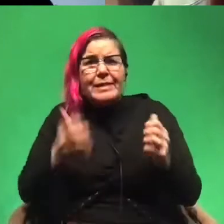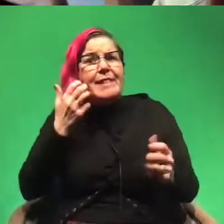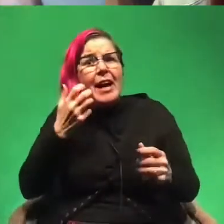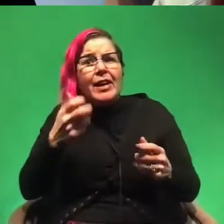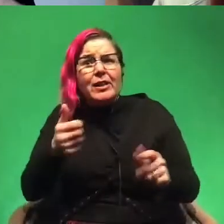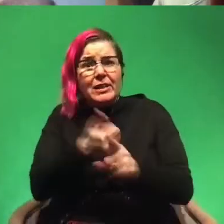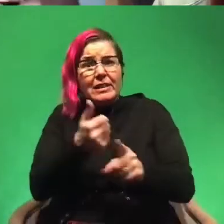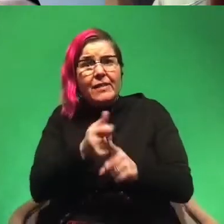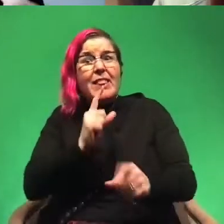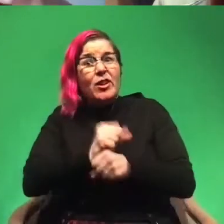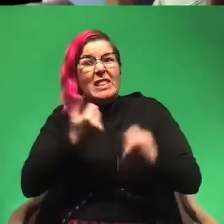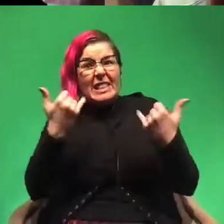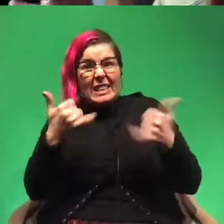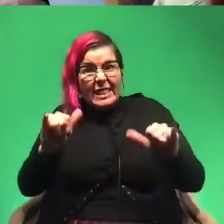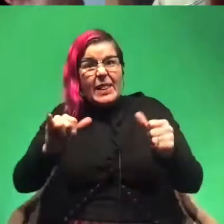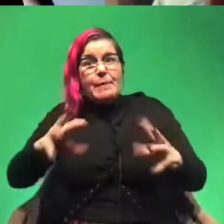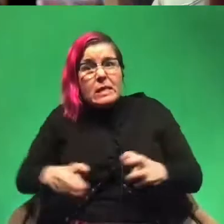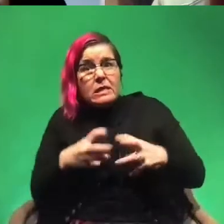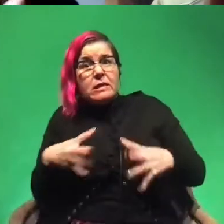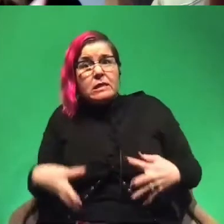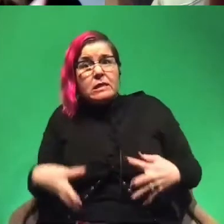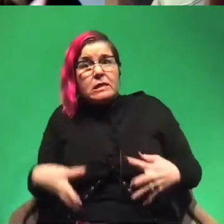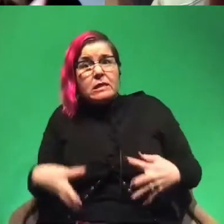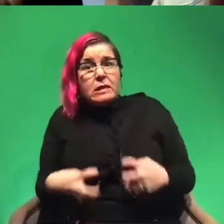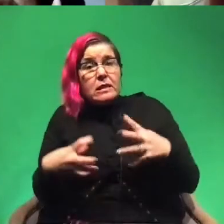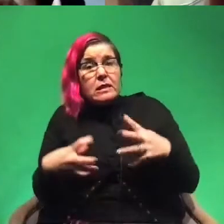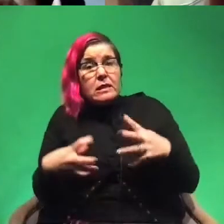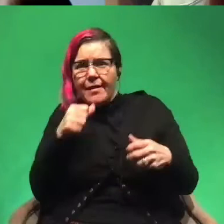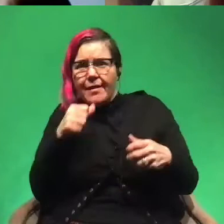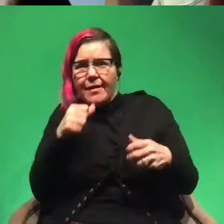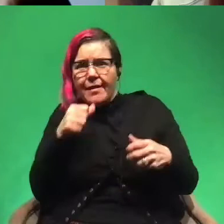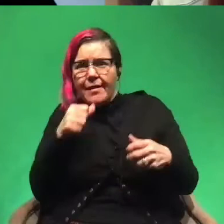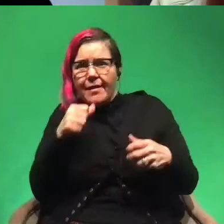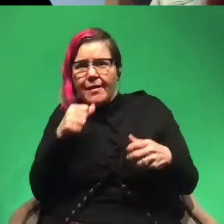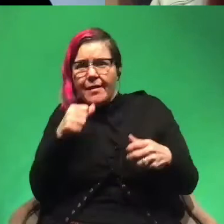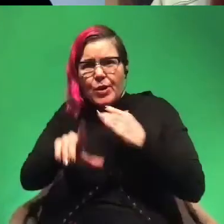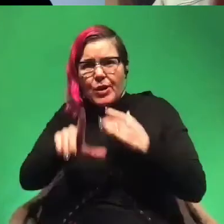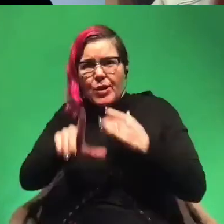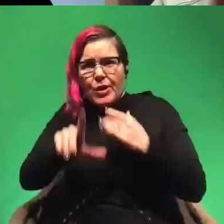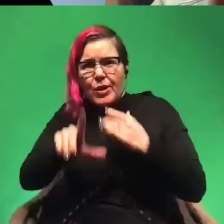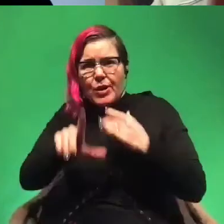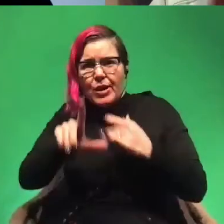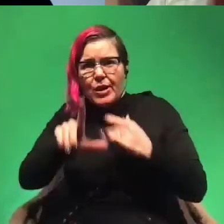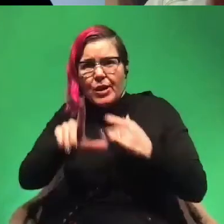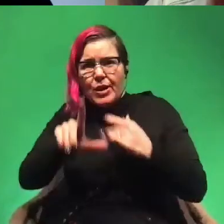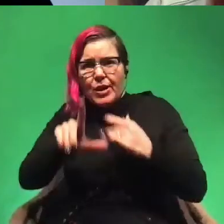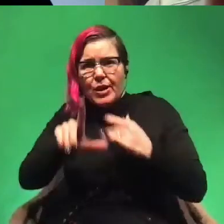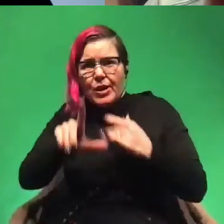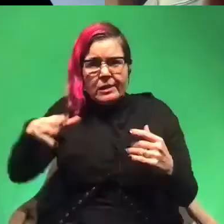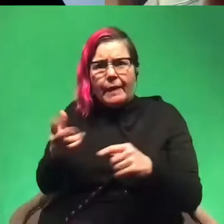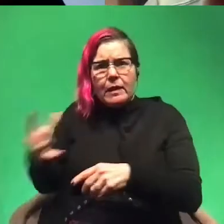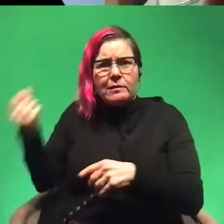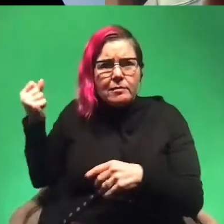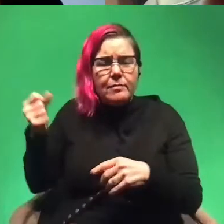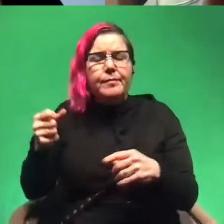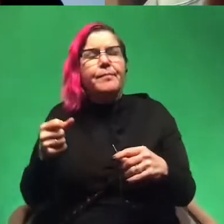because she's literally still in the middle of contractions because she's not done giving birth to her litter. And that is just,